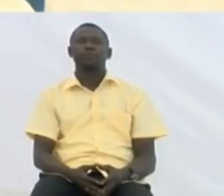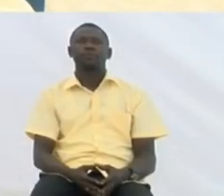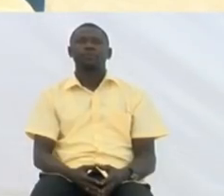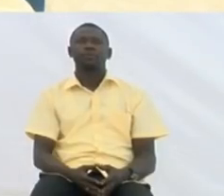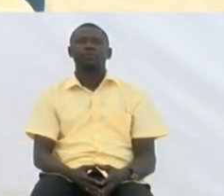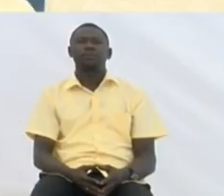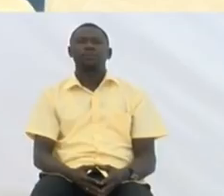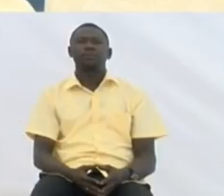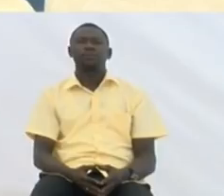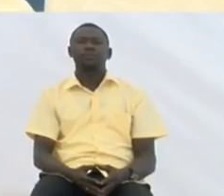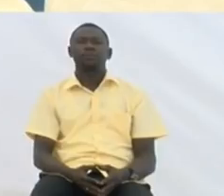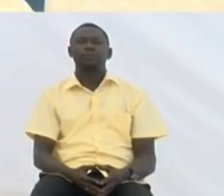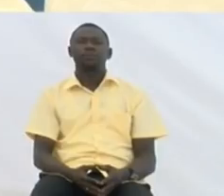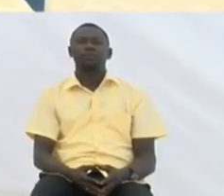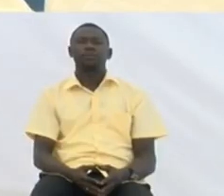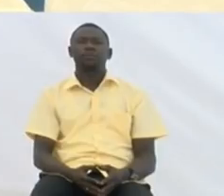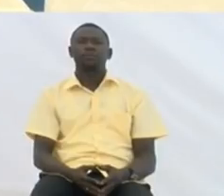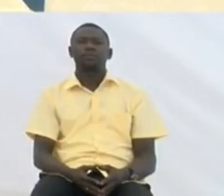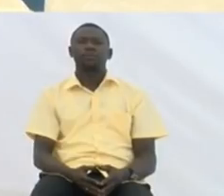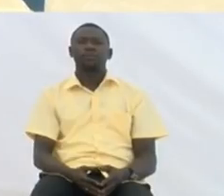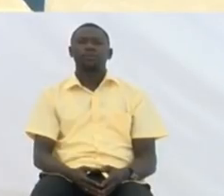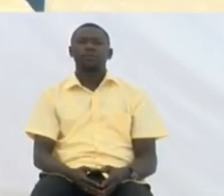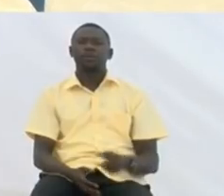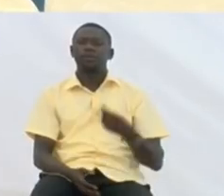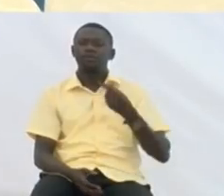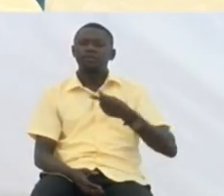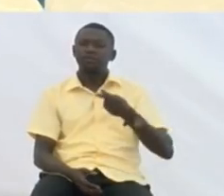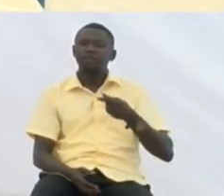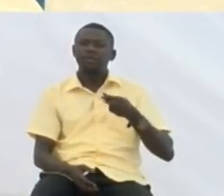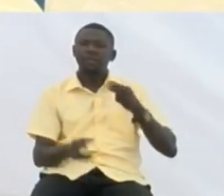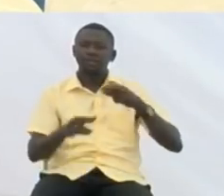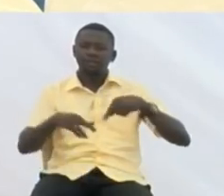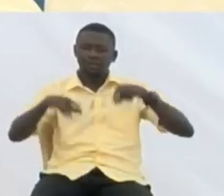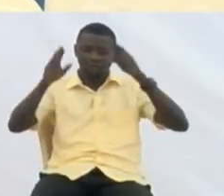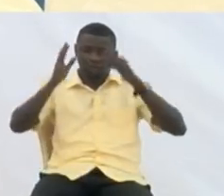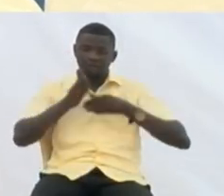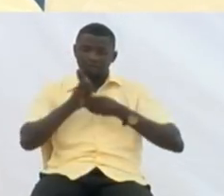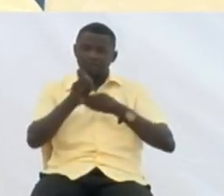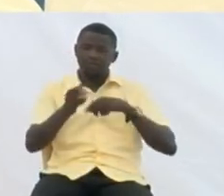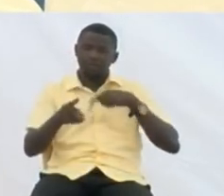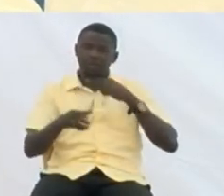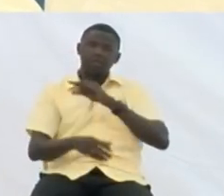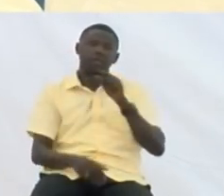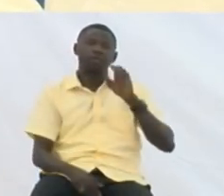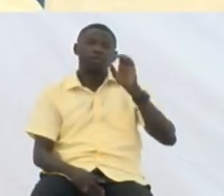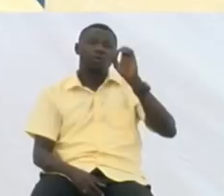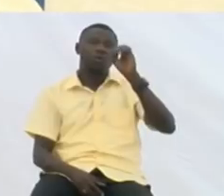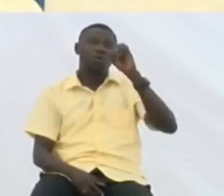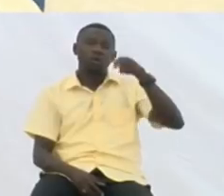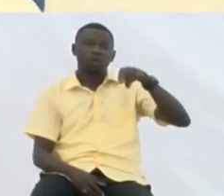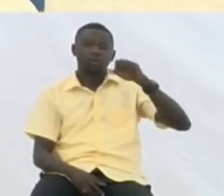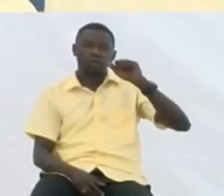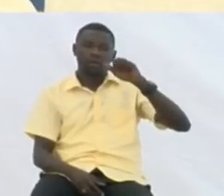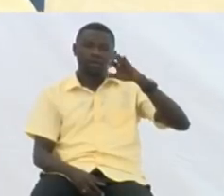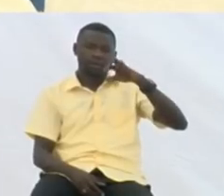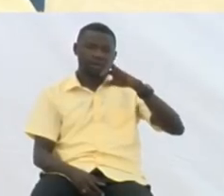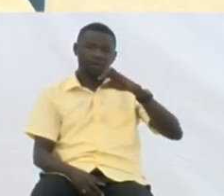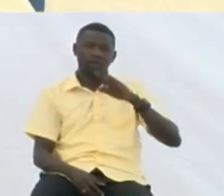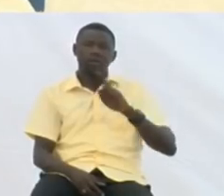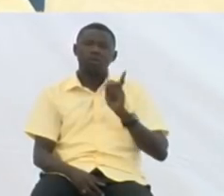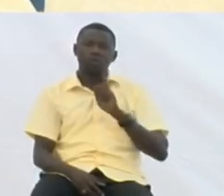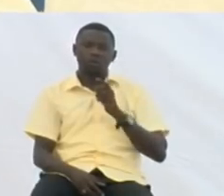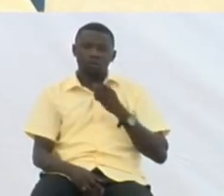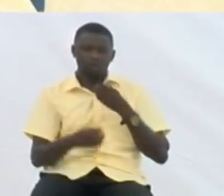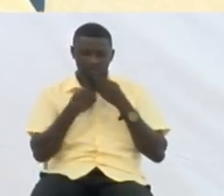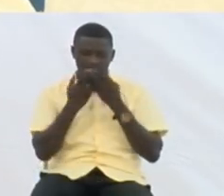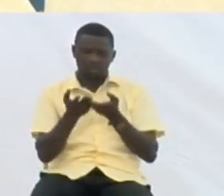people. Umar min botaja, Imam min botaja. Omar, the Imam who just left here, is